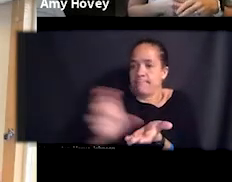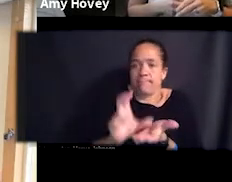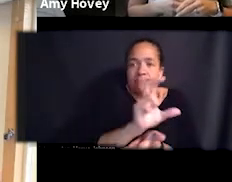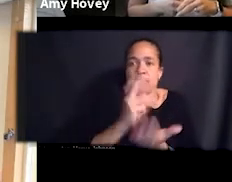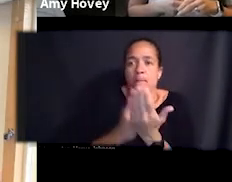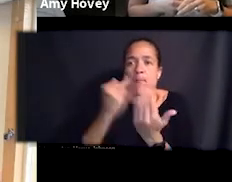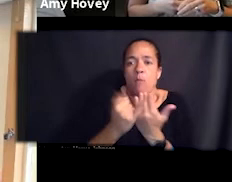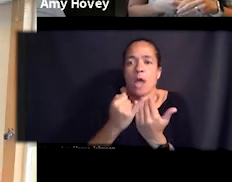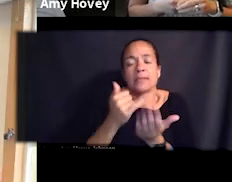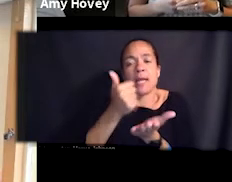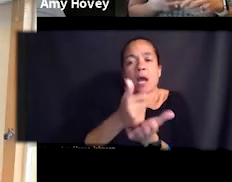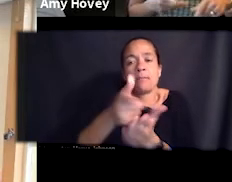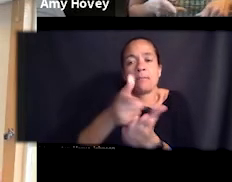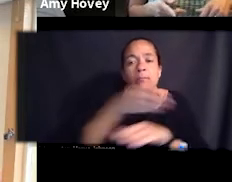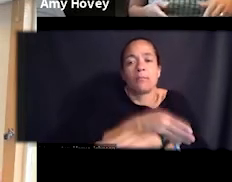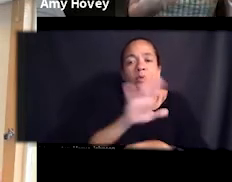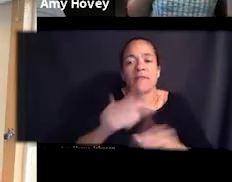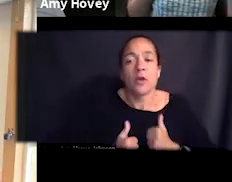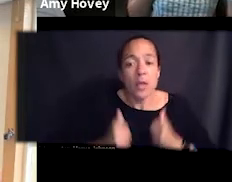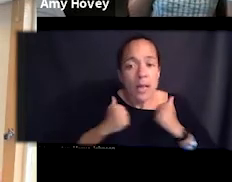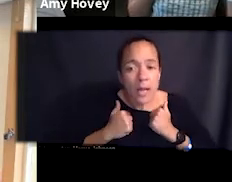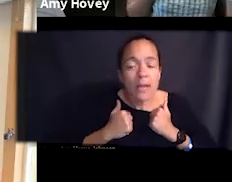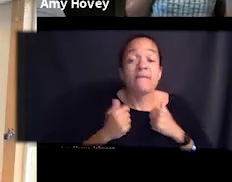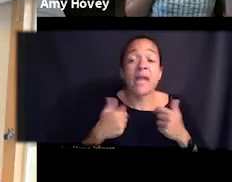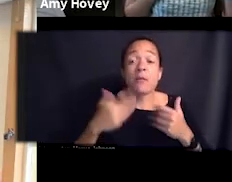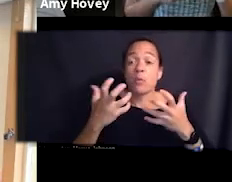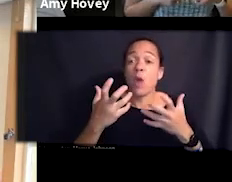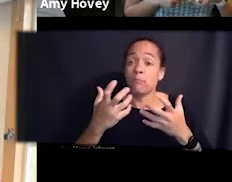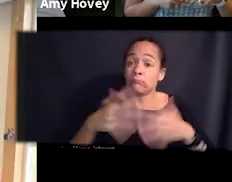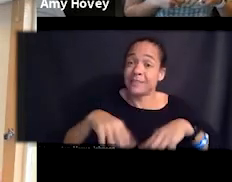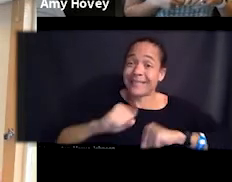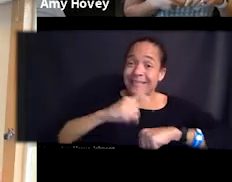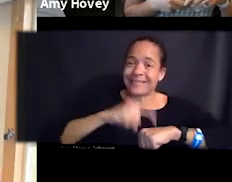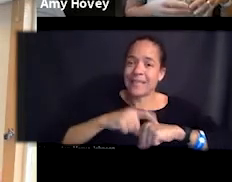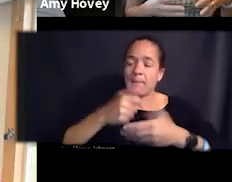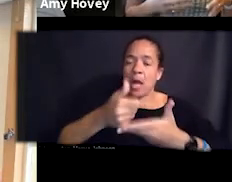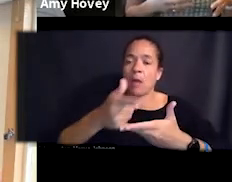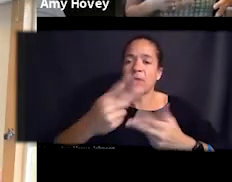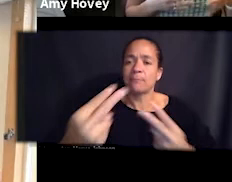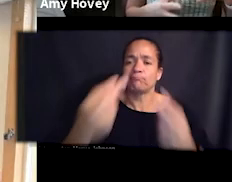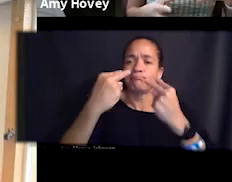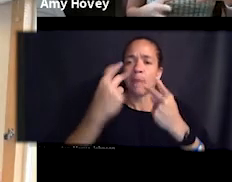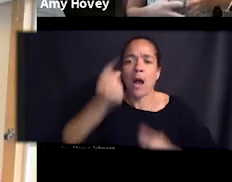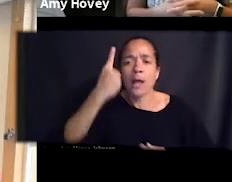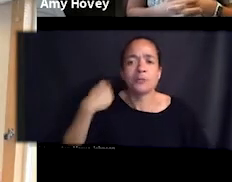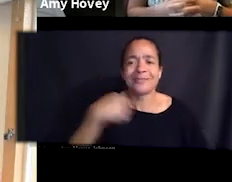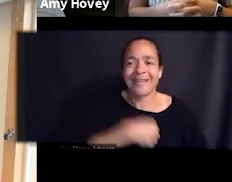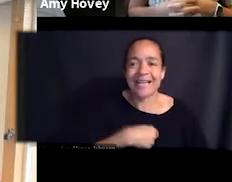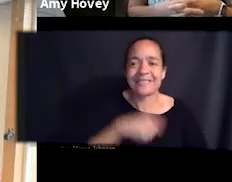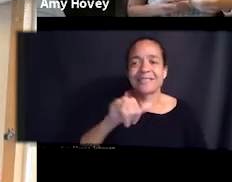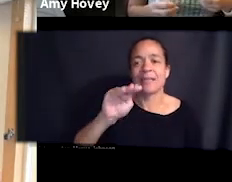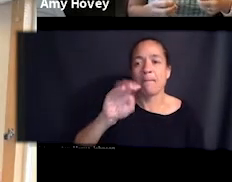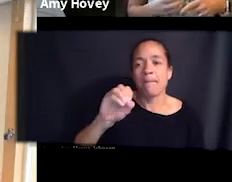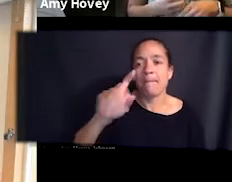also really wanted to take time to have them understand us a little bit better as well. Understand what the Mott